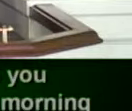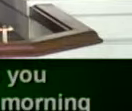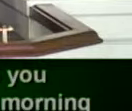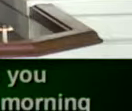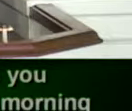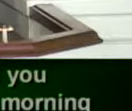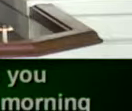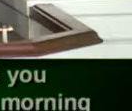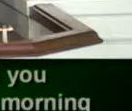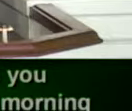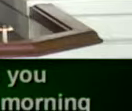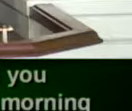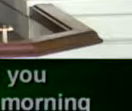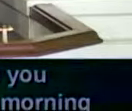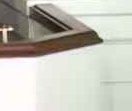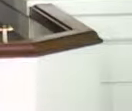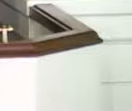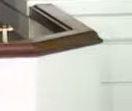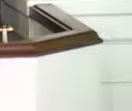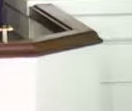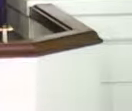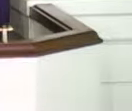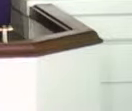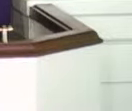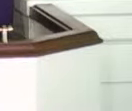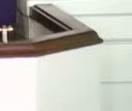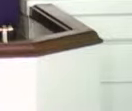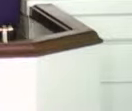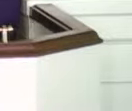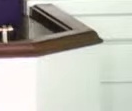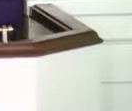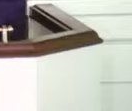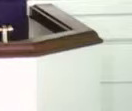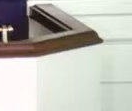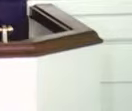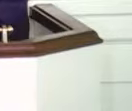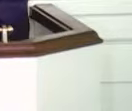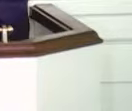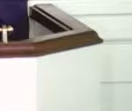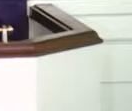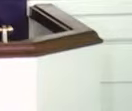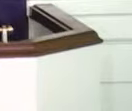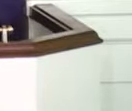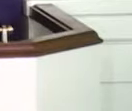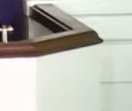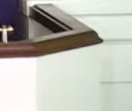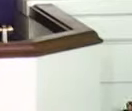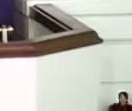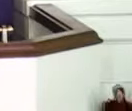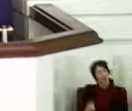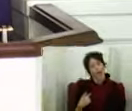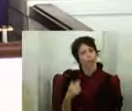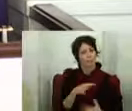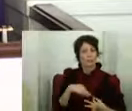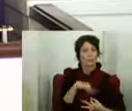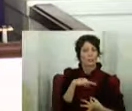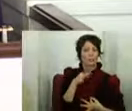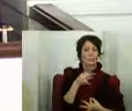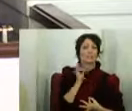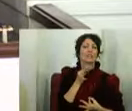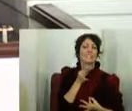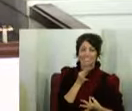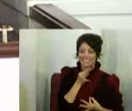in worshiping communities, but we are so happy that you have decided to join us today. I wonder if you would indulge my spirit if indeed you are with